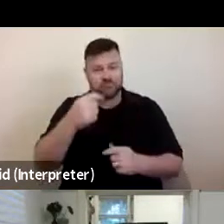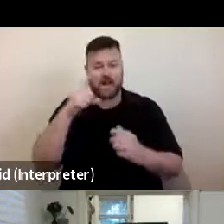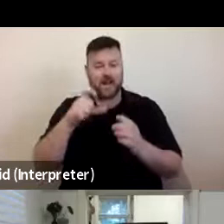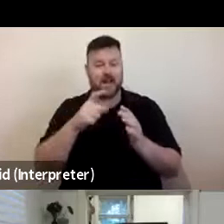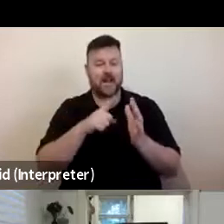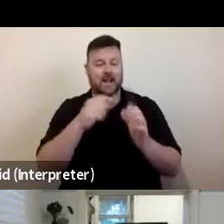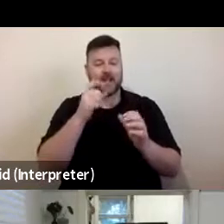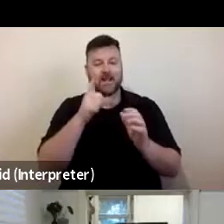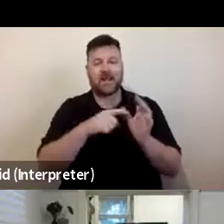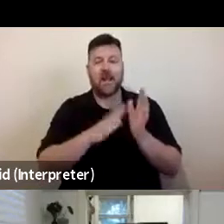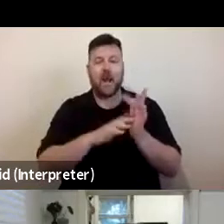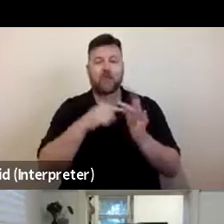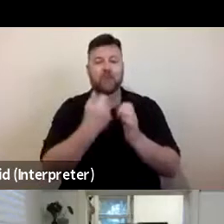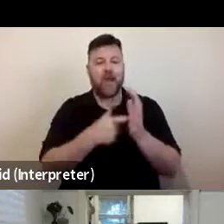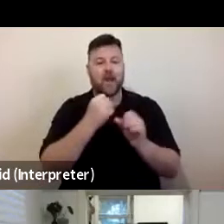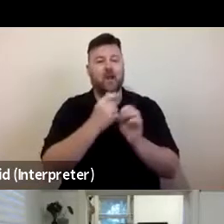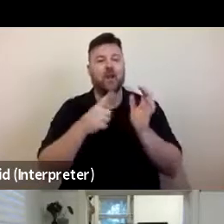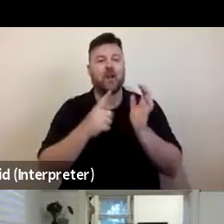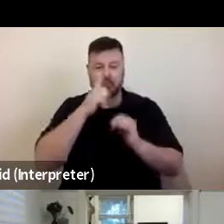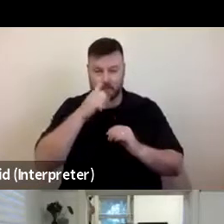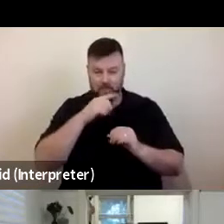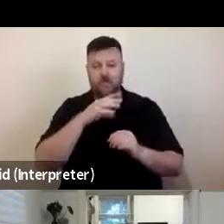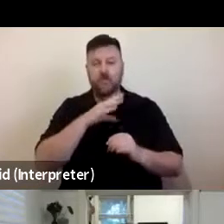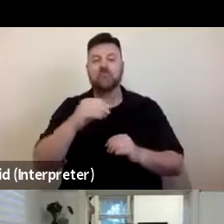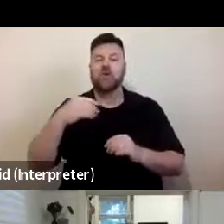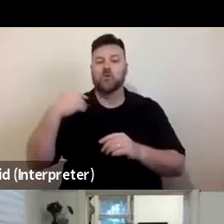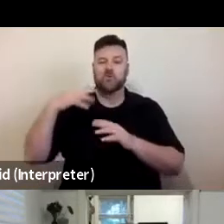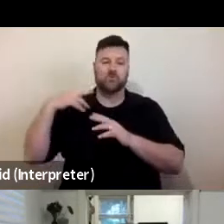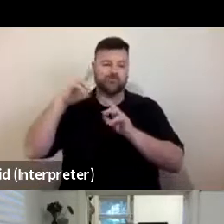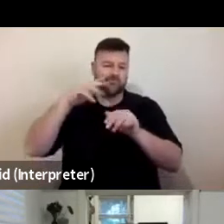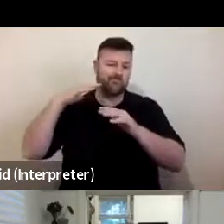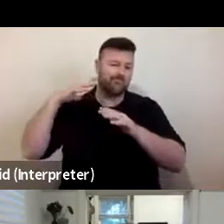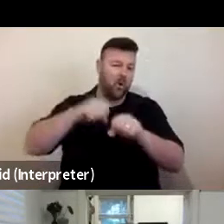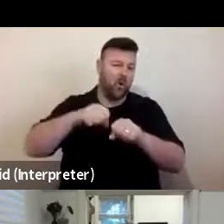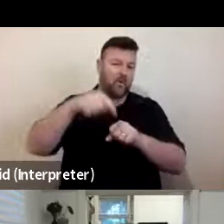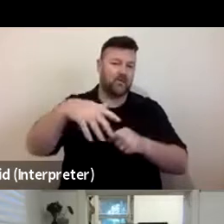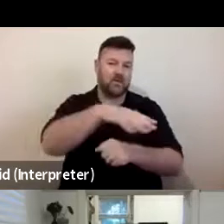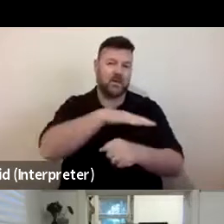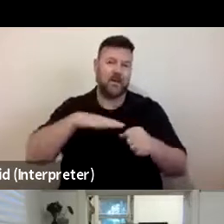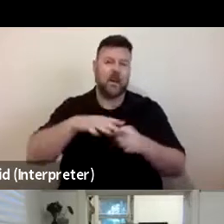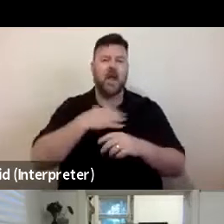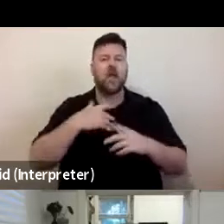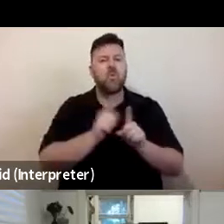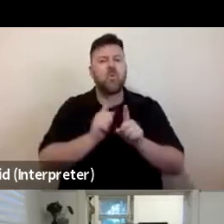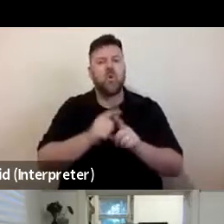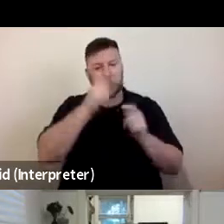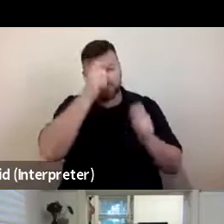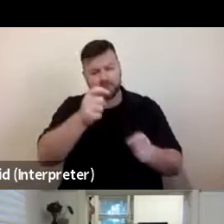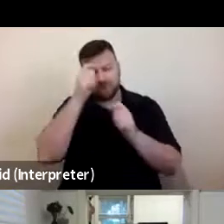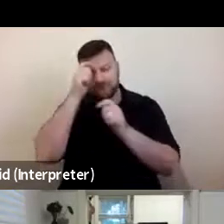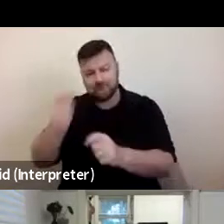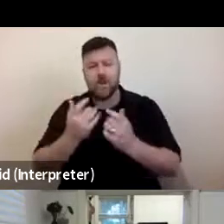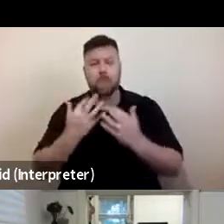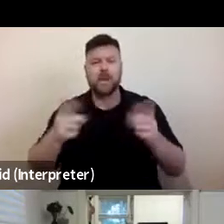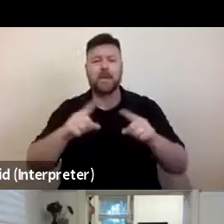the traditional owners of the land from which I'm coming from you today. I'd also like to acknowledge the many nations throughout Australia that we are